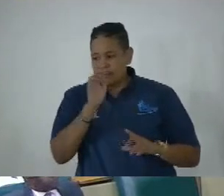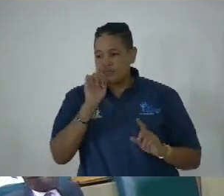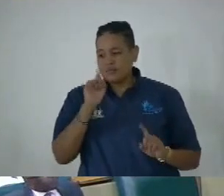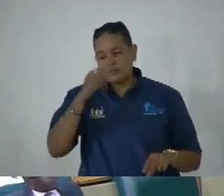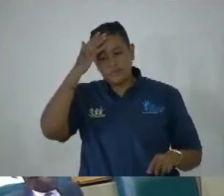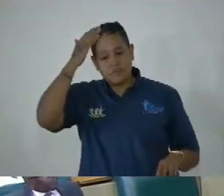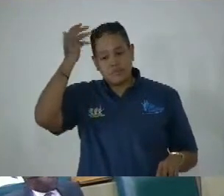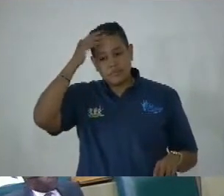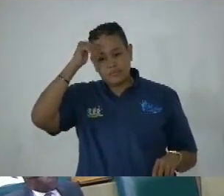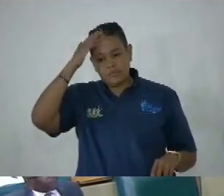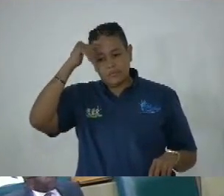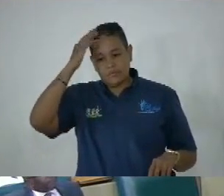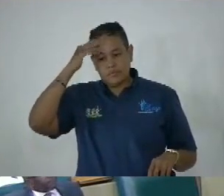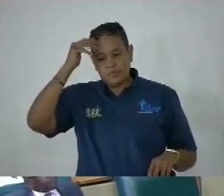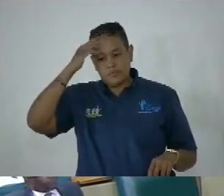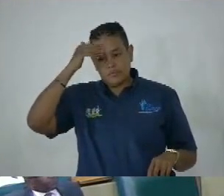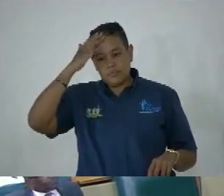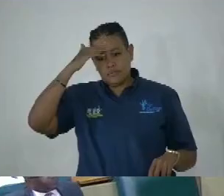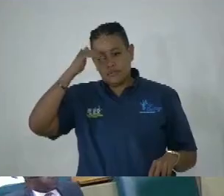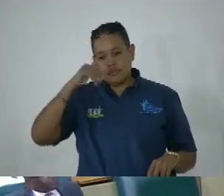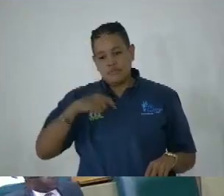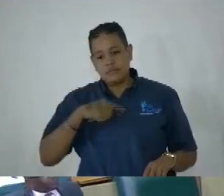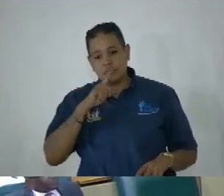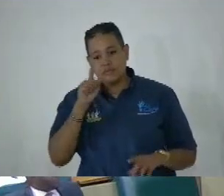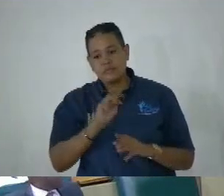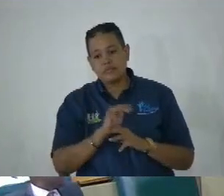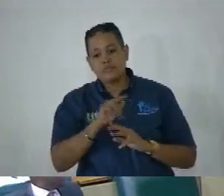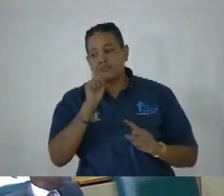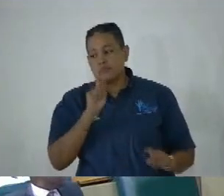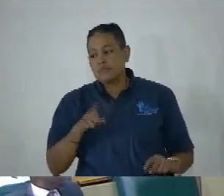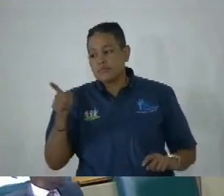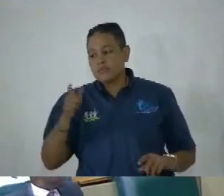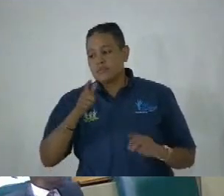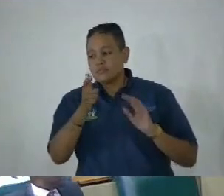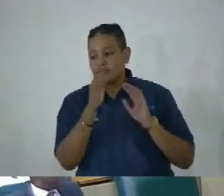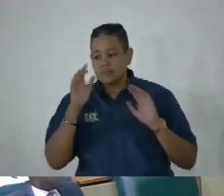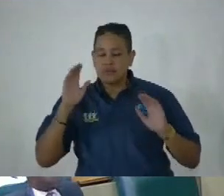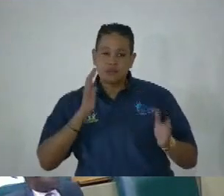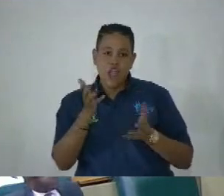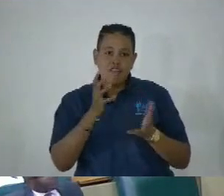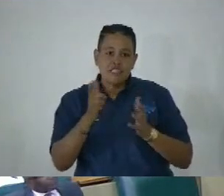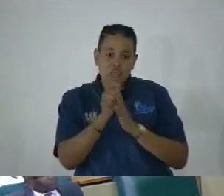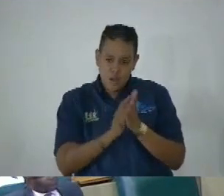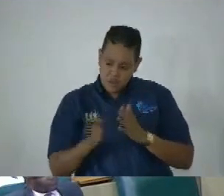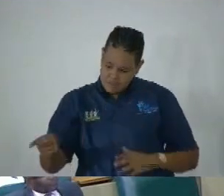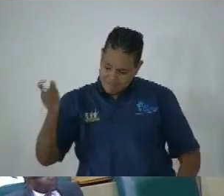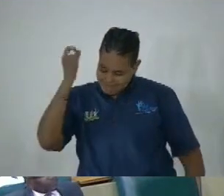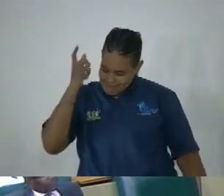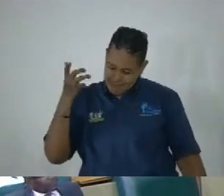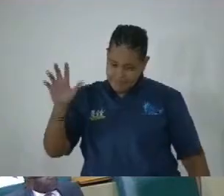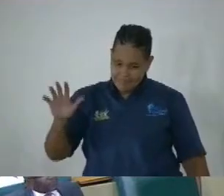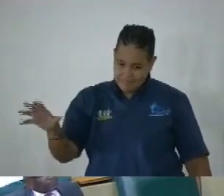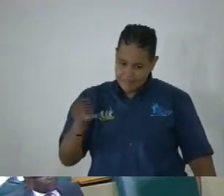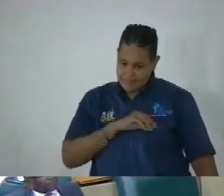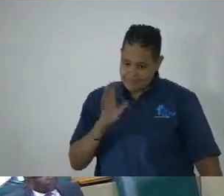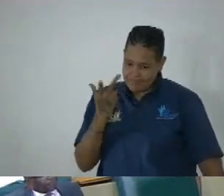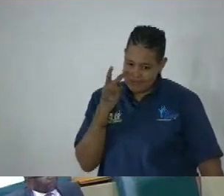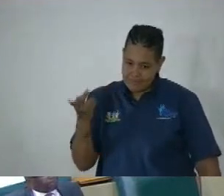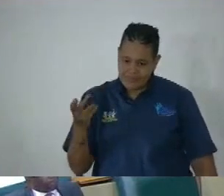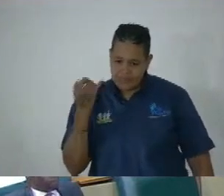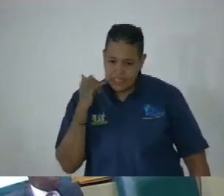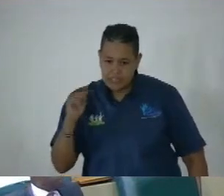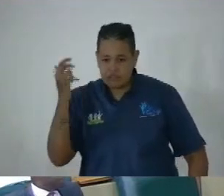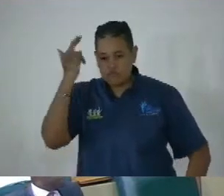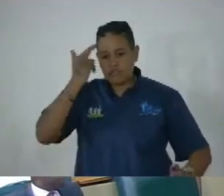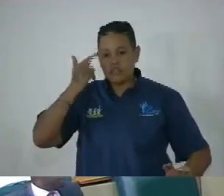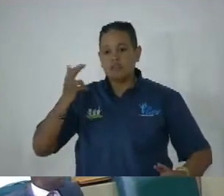After conversation with a lawyer. Oh, all right, cool. But you do accept what I have seen here. And if there's a